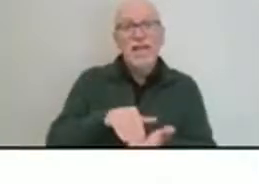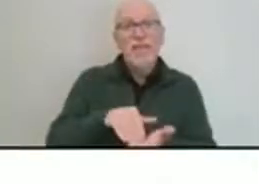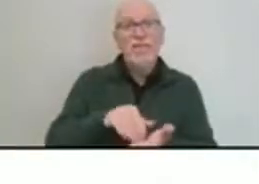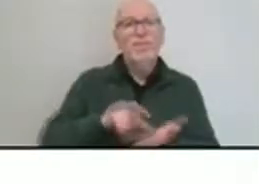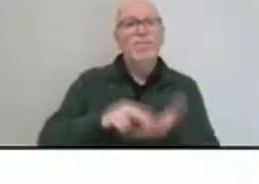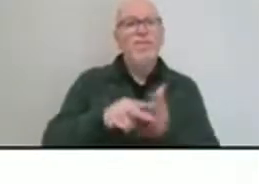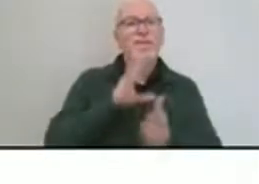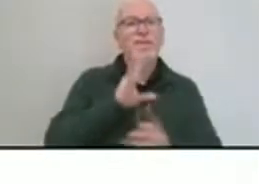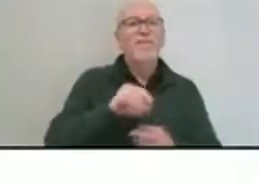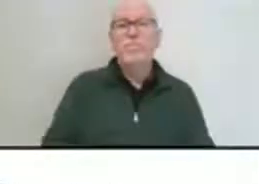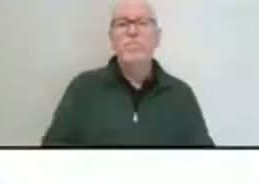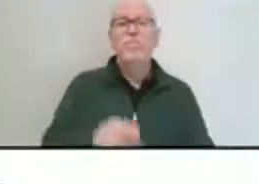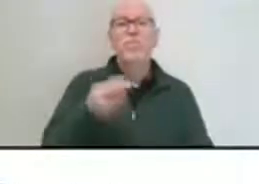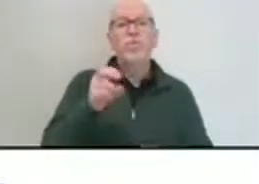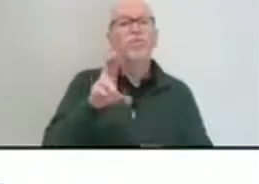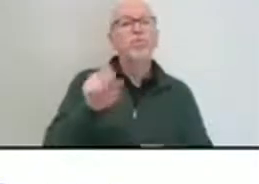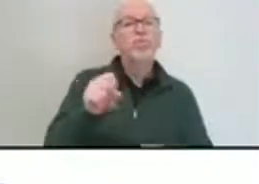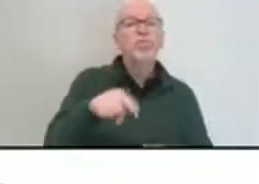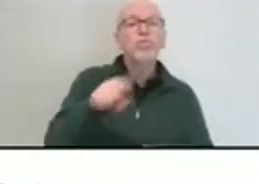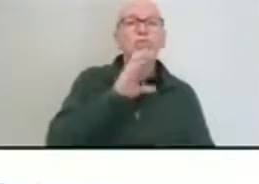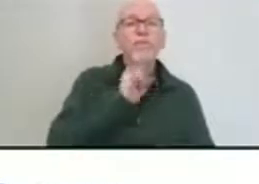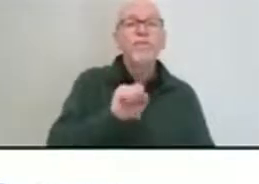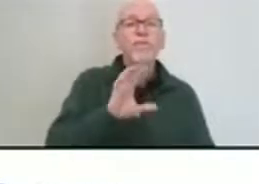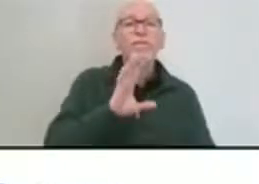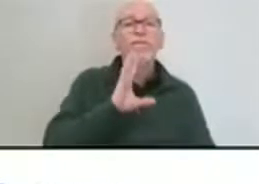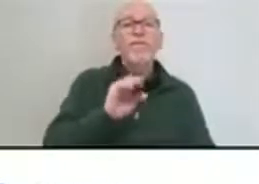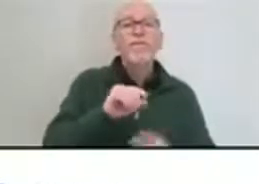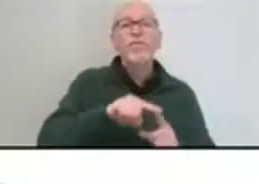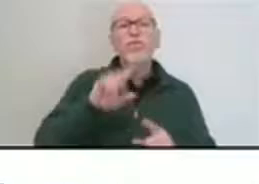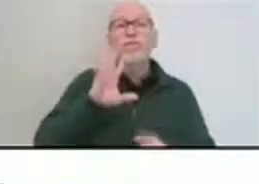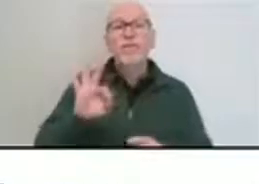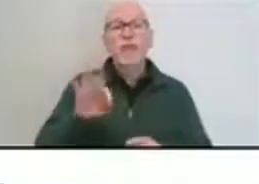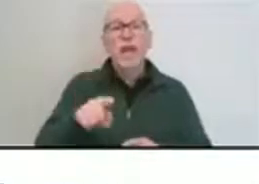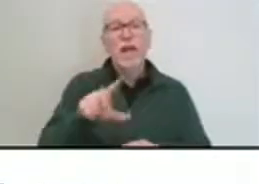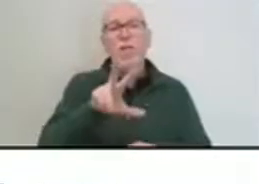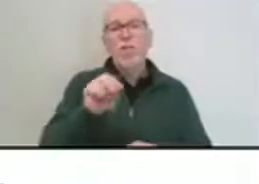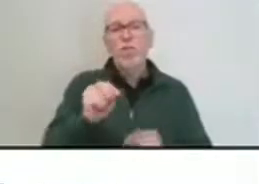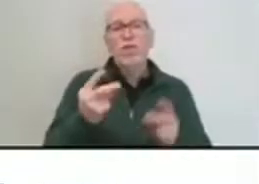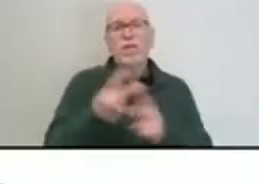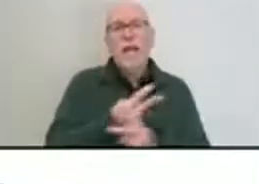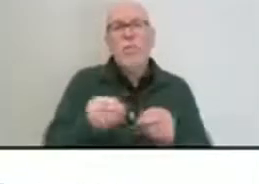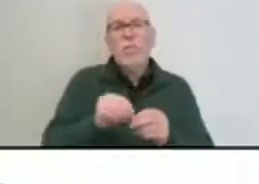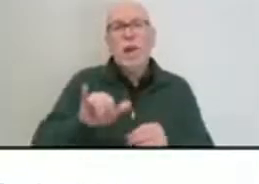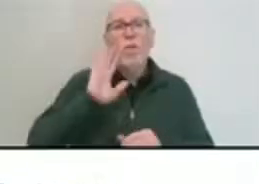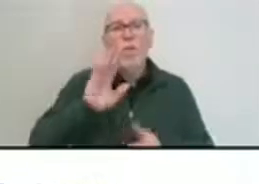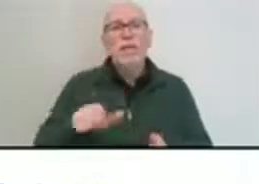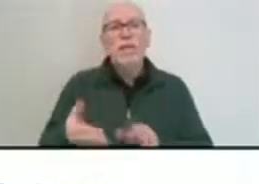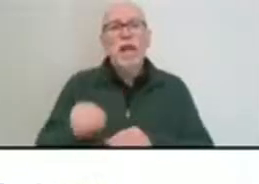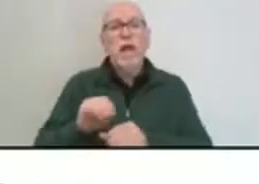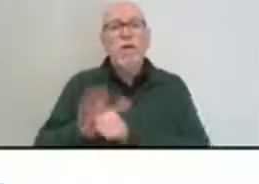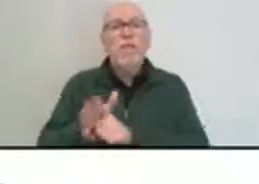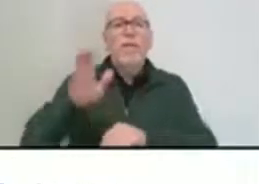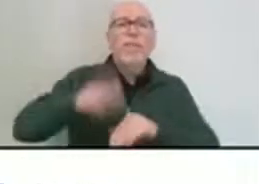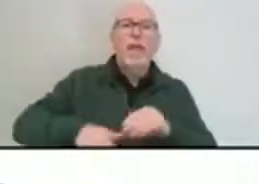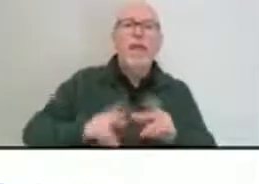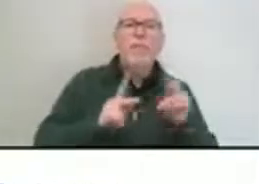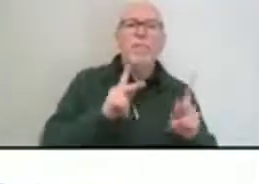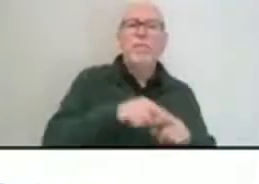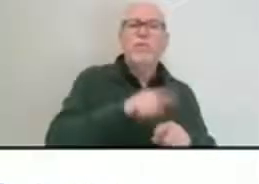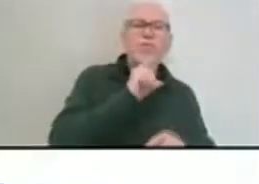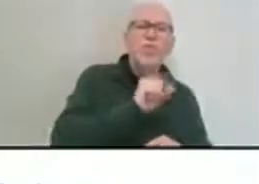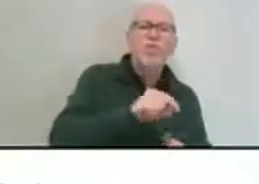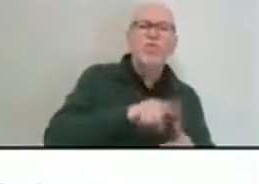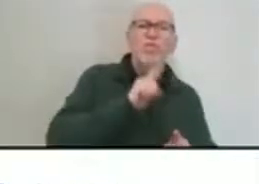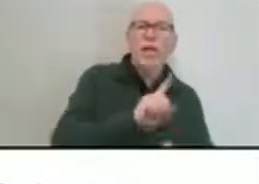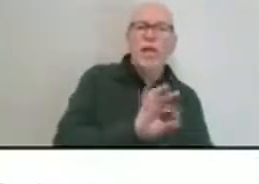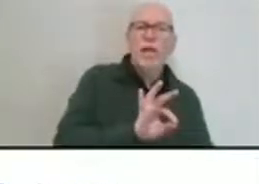because data shows the older you are, the greater your risks of hospitalization and death due to COVID-19. Dr. Weaver says this is why the